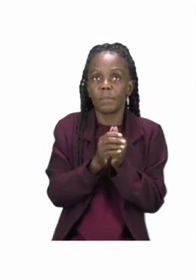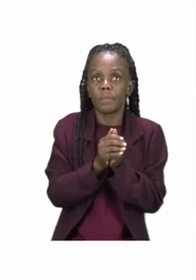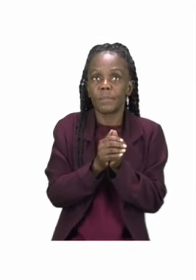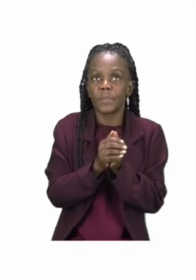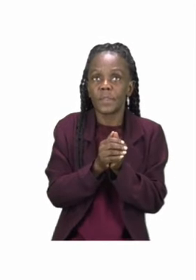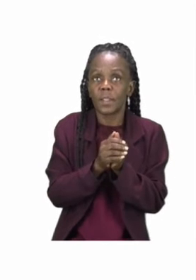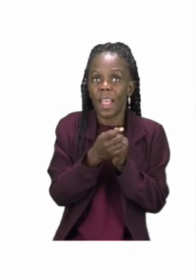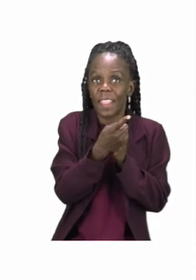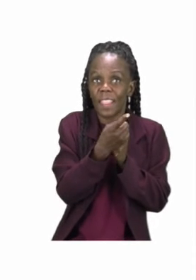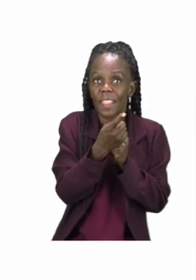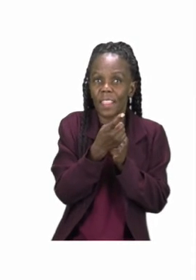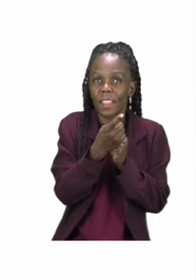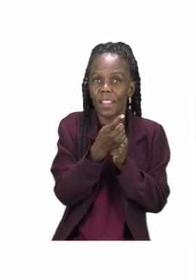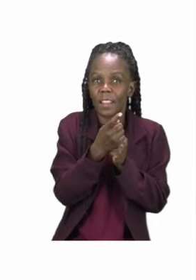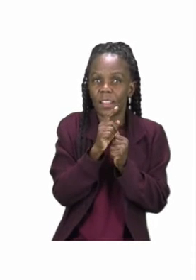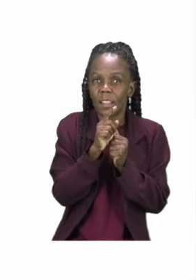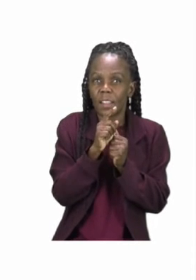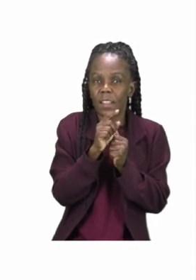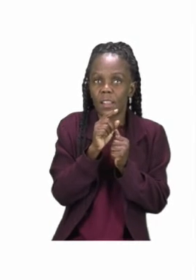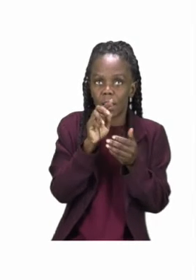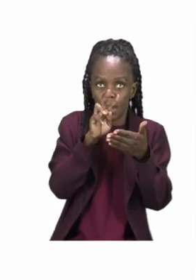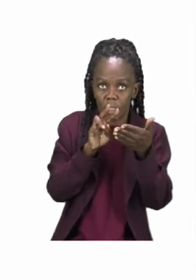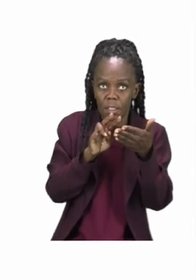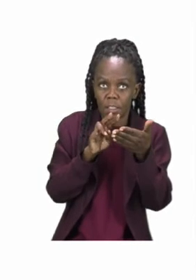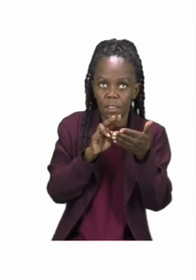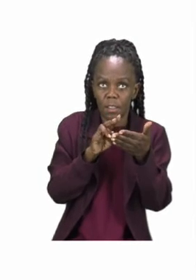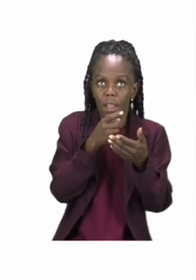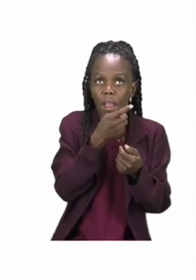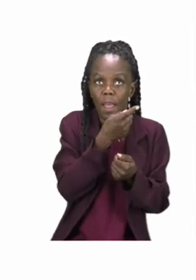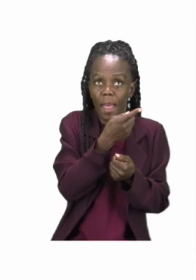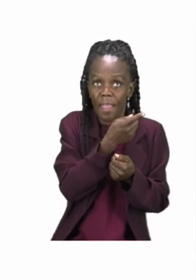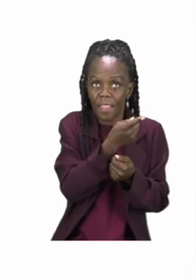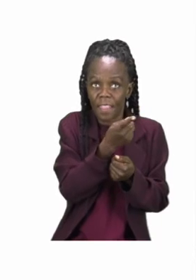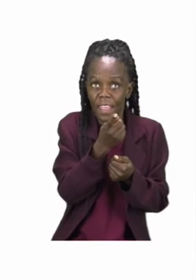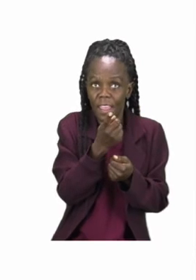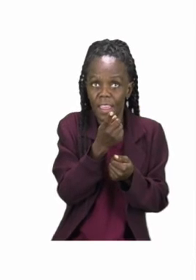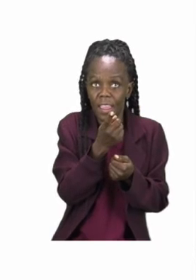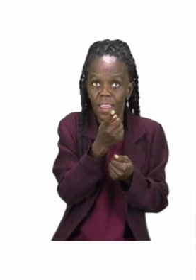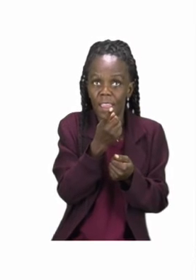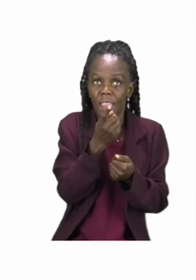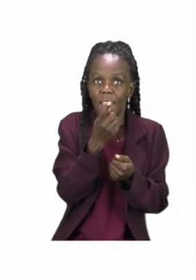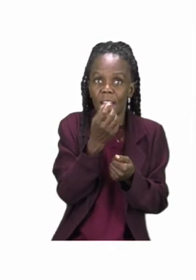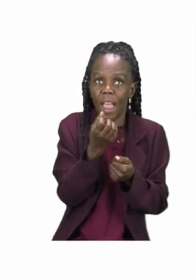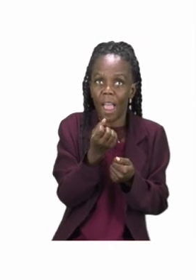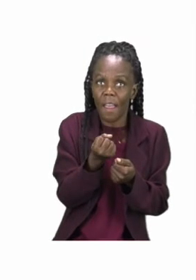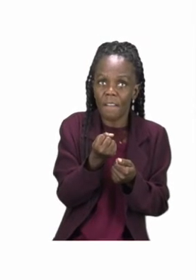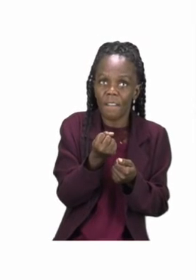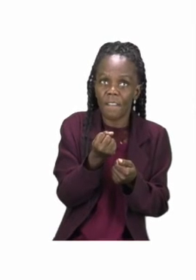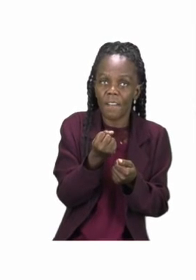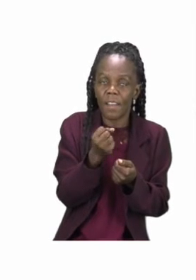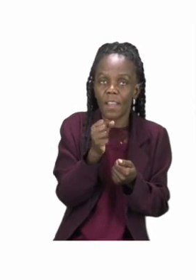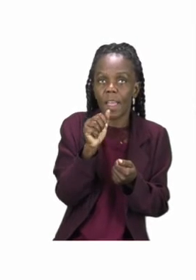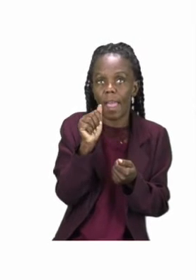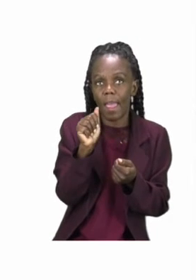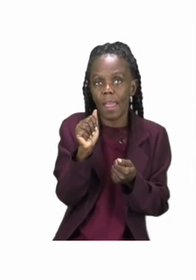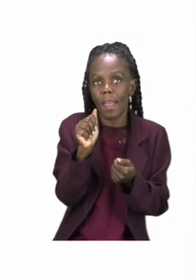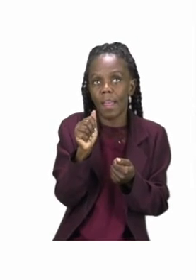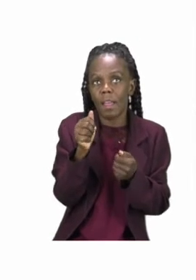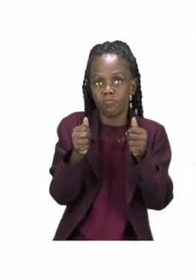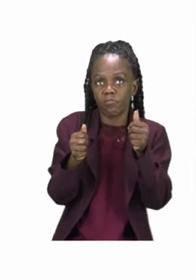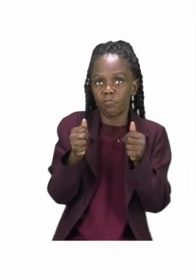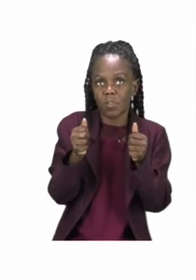feet. If you're happy and you know it, and you really want to show it. If you're happy and you know it, stamp your feet. If you're happy and you know it,